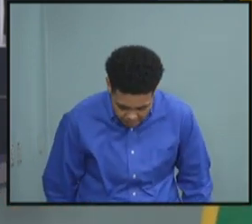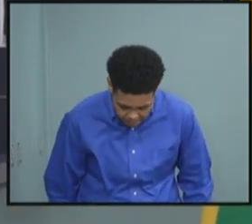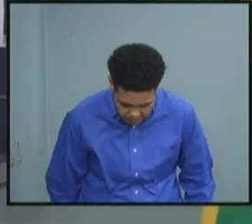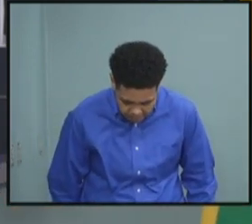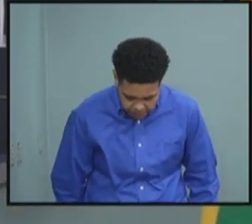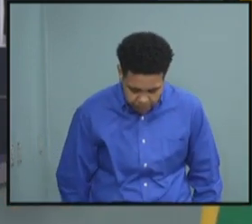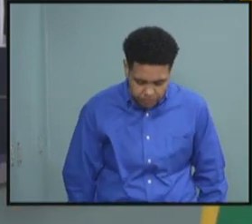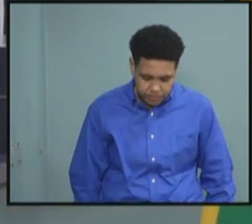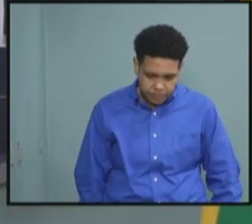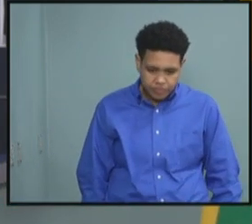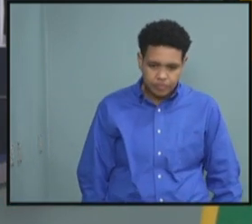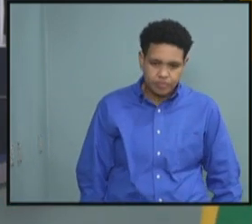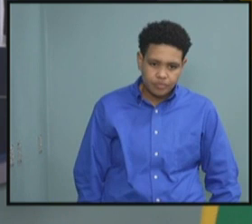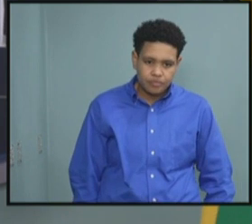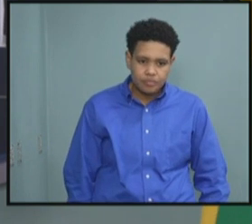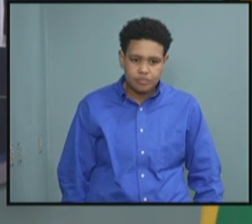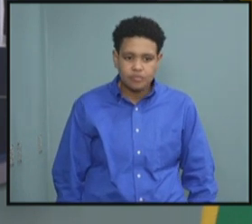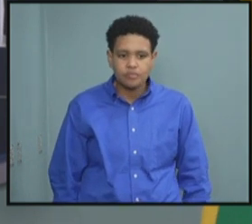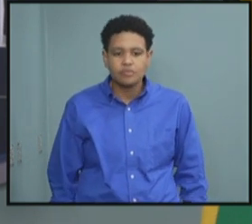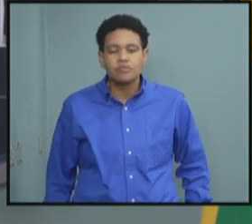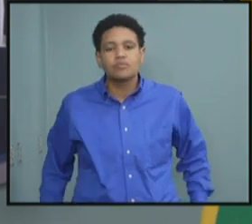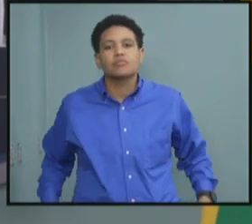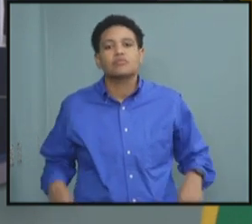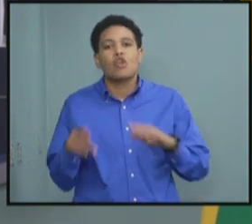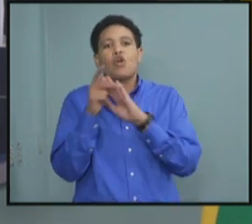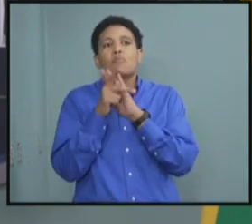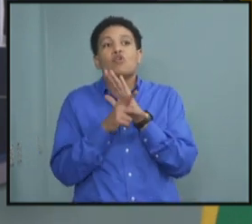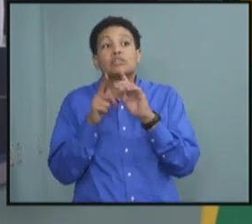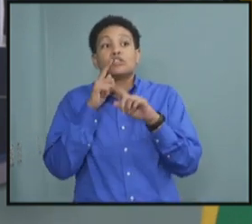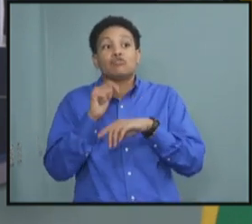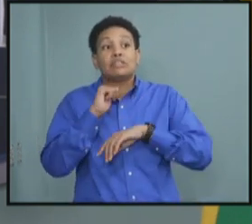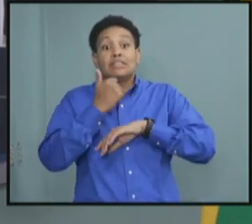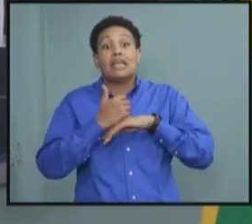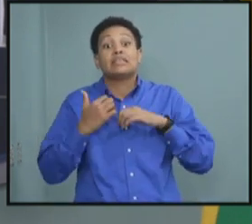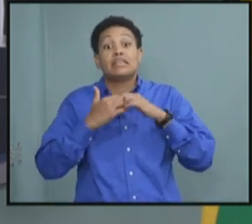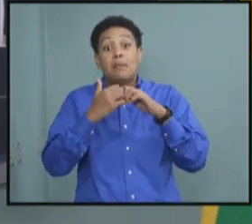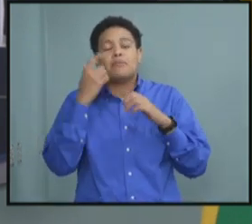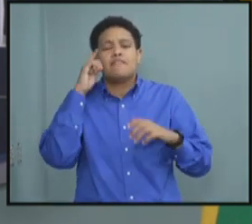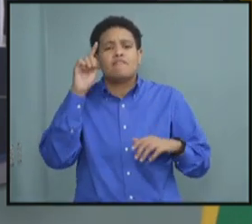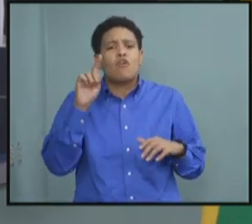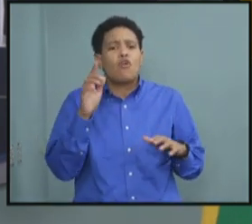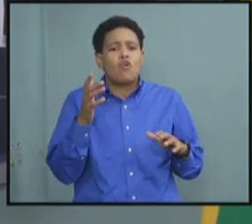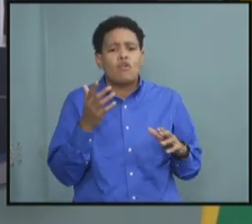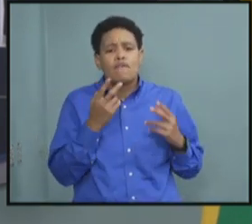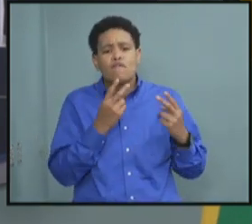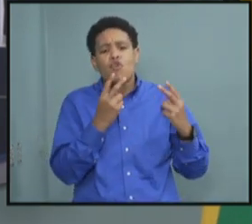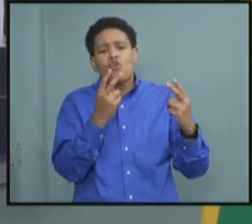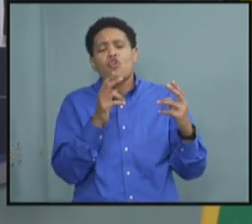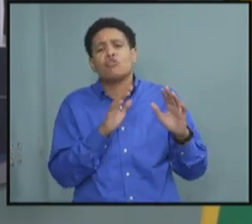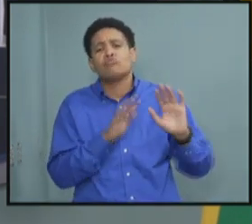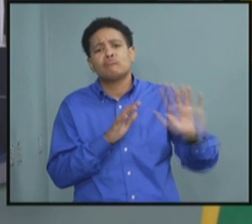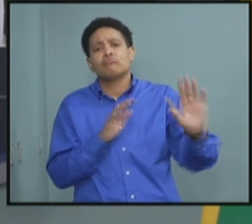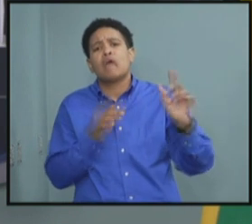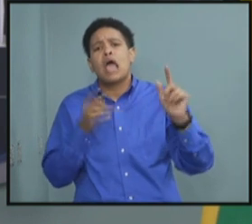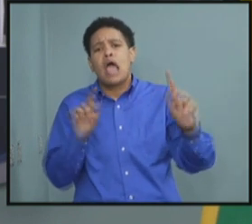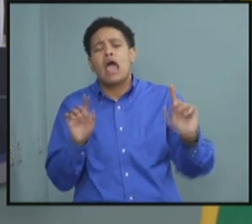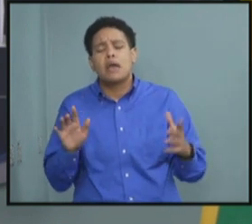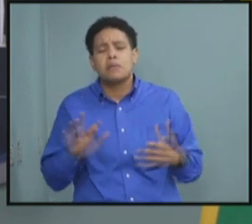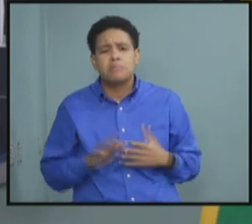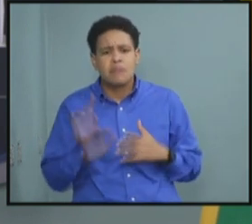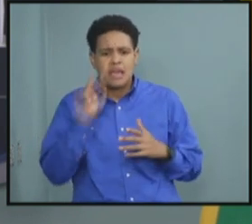Thank you, Prime Minister. The protocol that has been established surrounding funerals